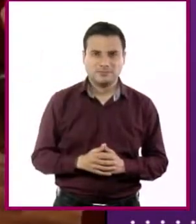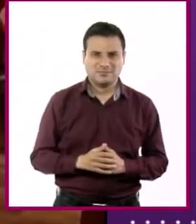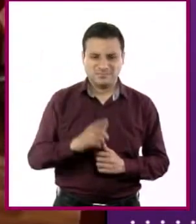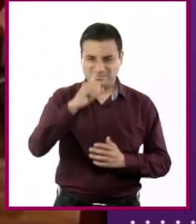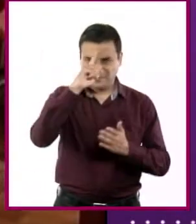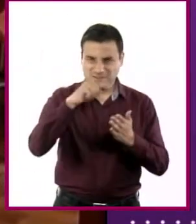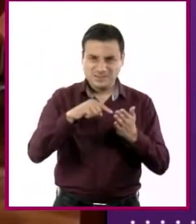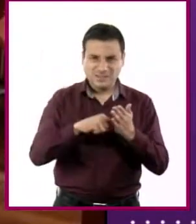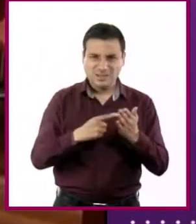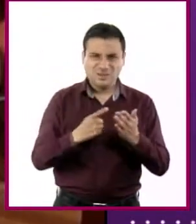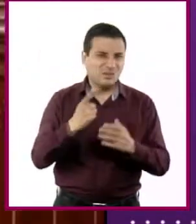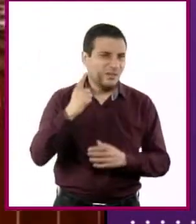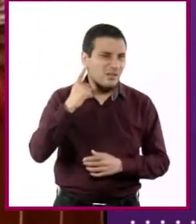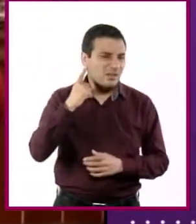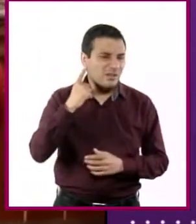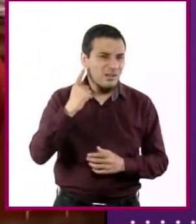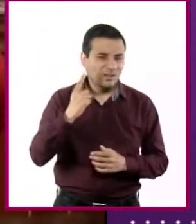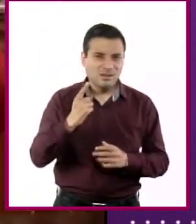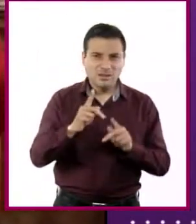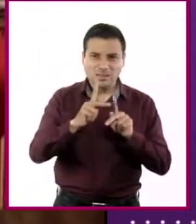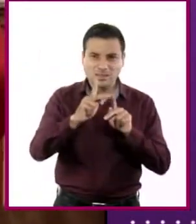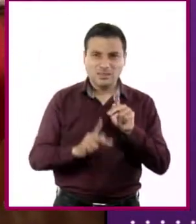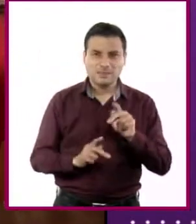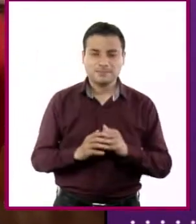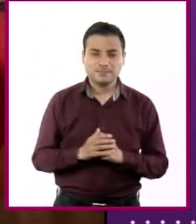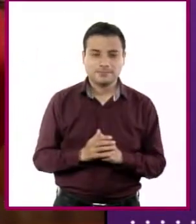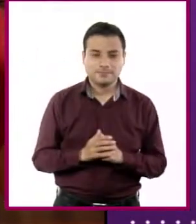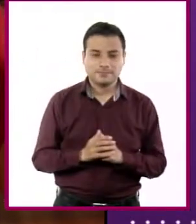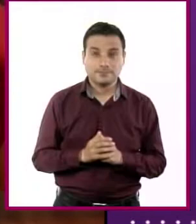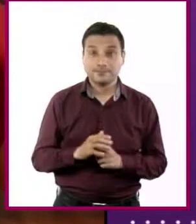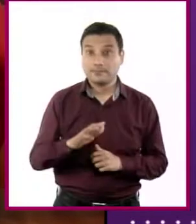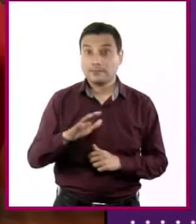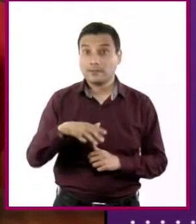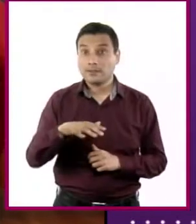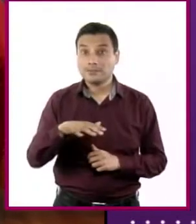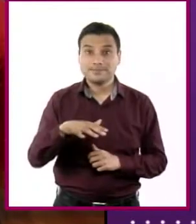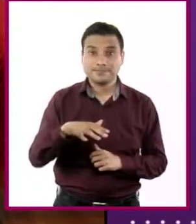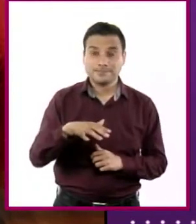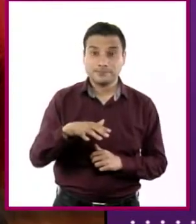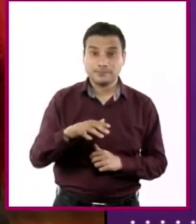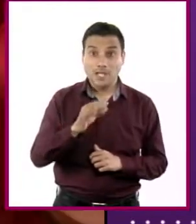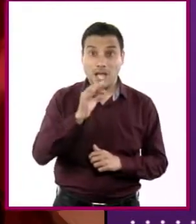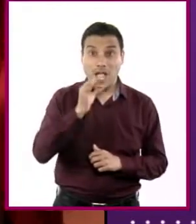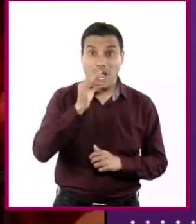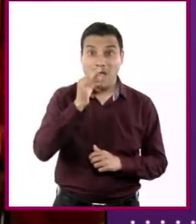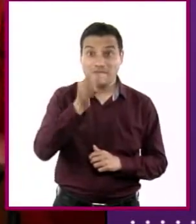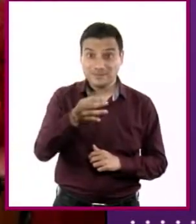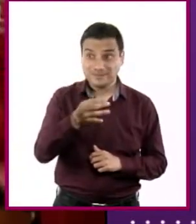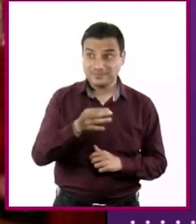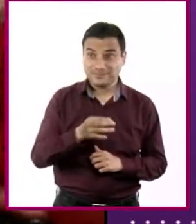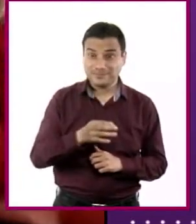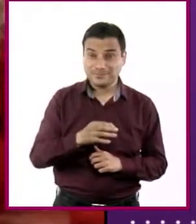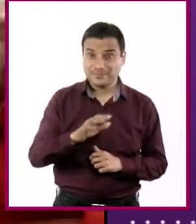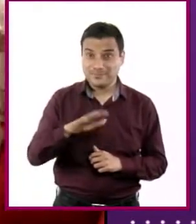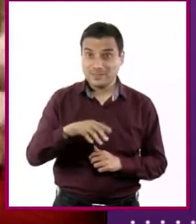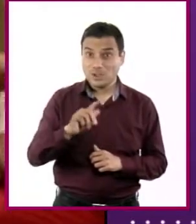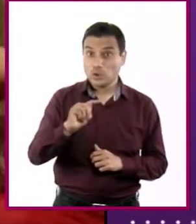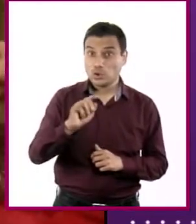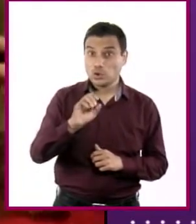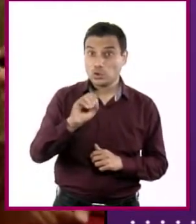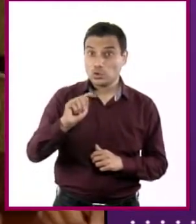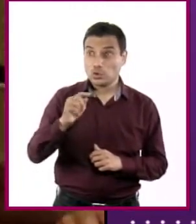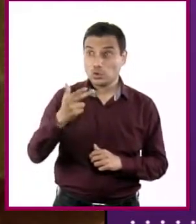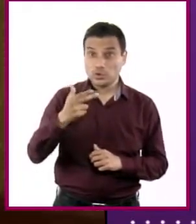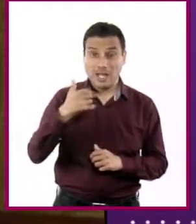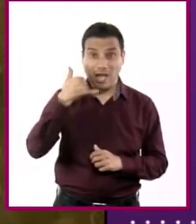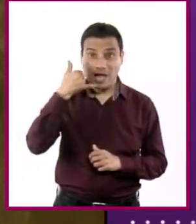interruption. Oh. I need Mr. Wong. Oh, excuse me. Mr. Wong, Mr. Toot is on the phone.